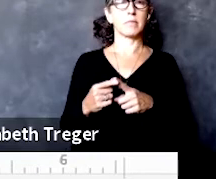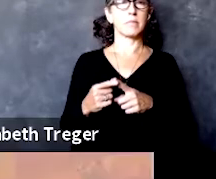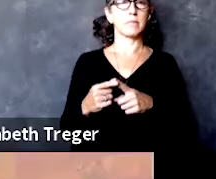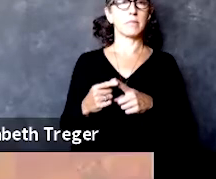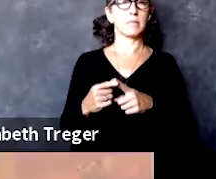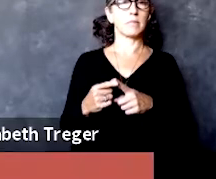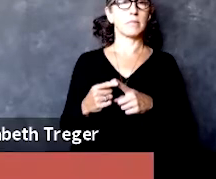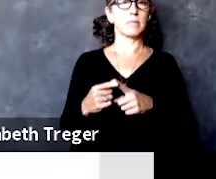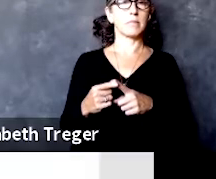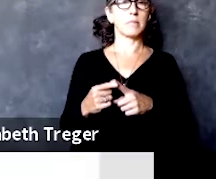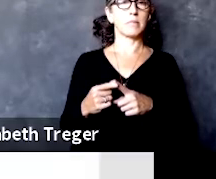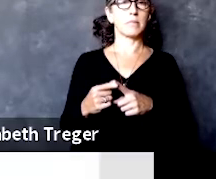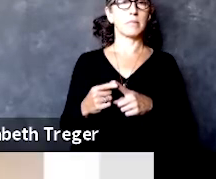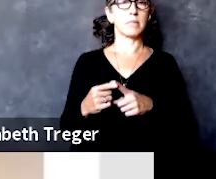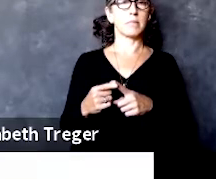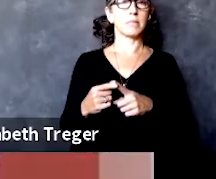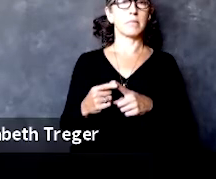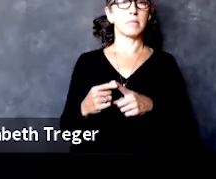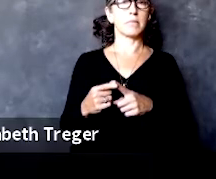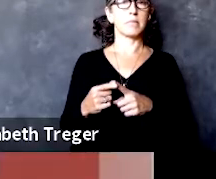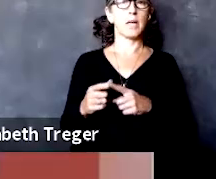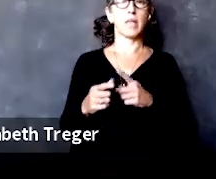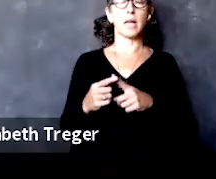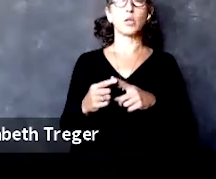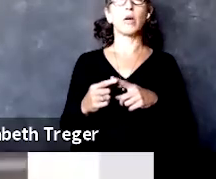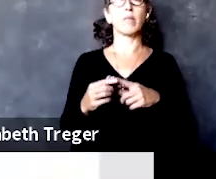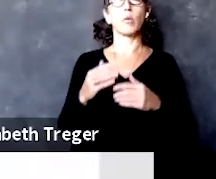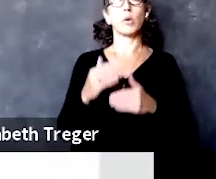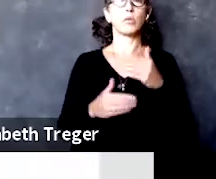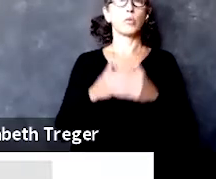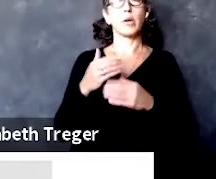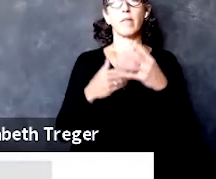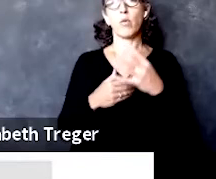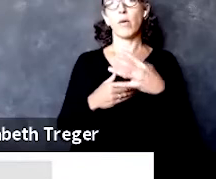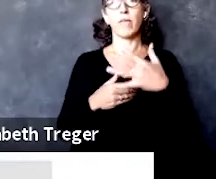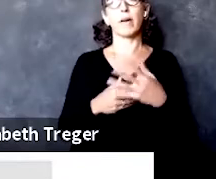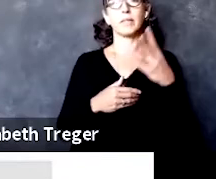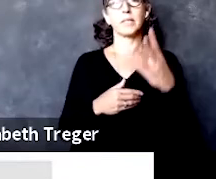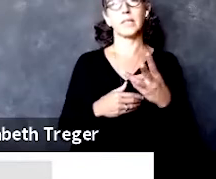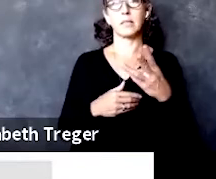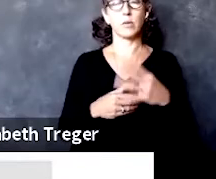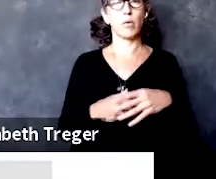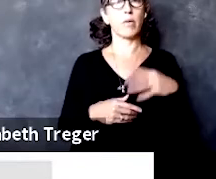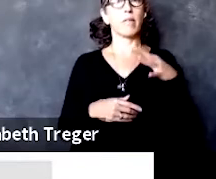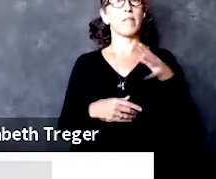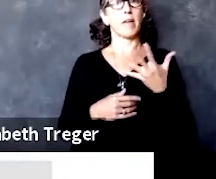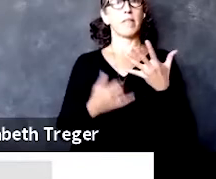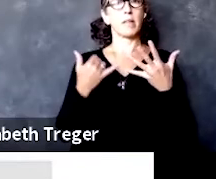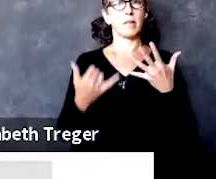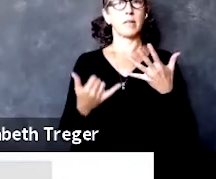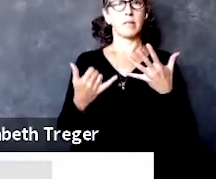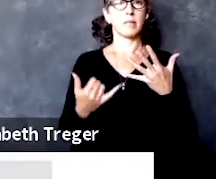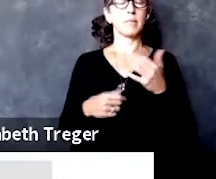better. Then after the 6 steps, you go to the 5th one. And the 5th one is where you get to